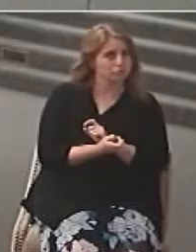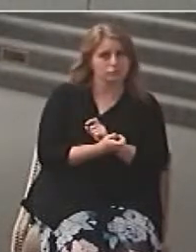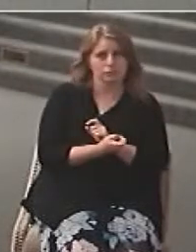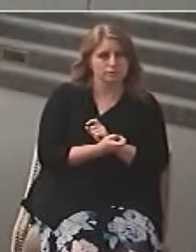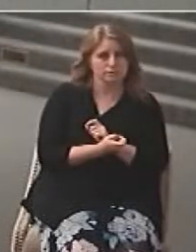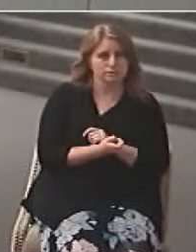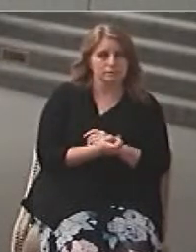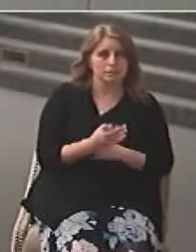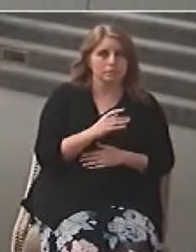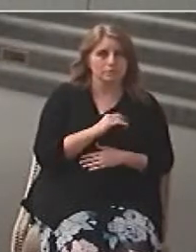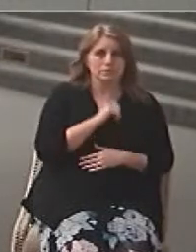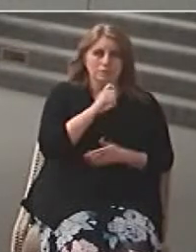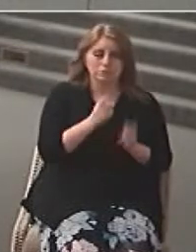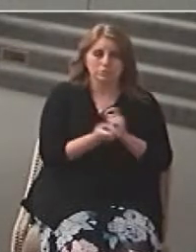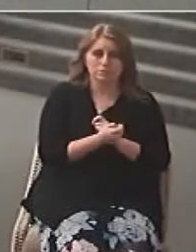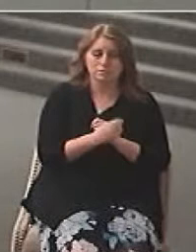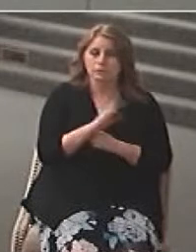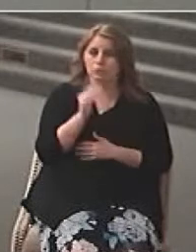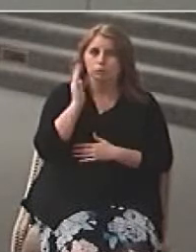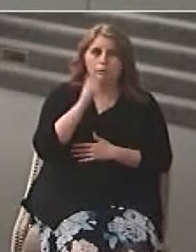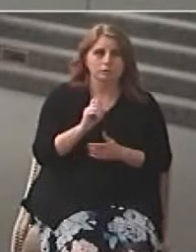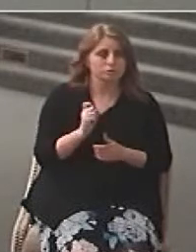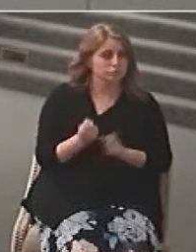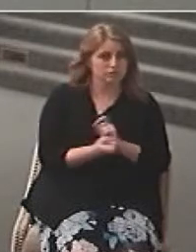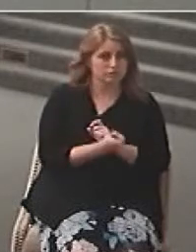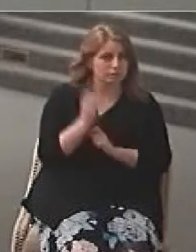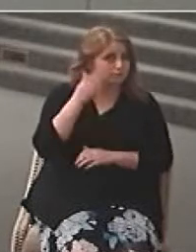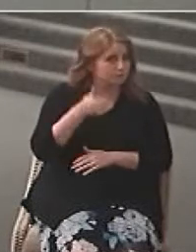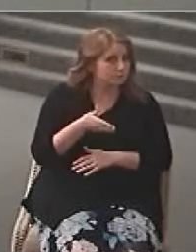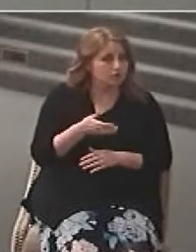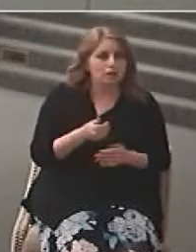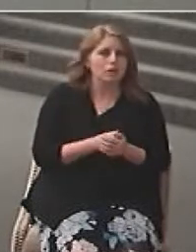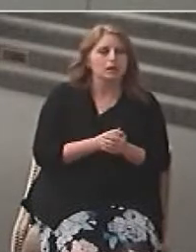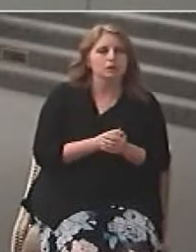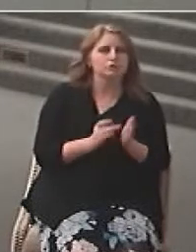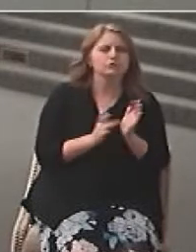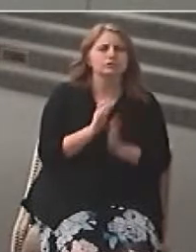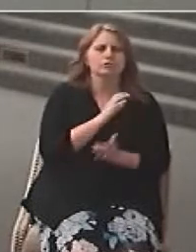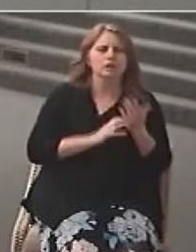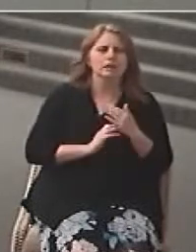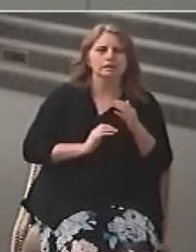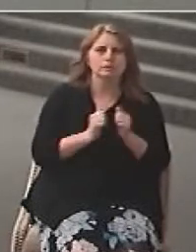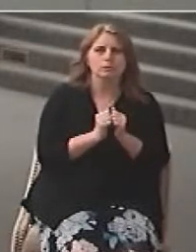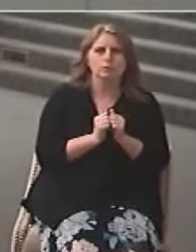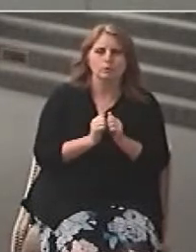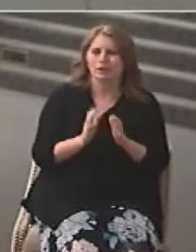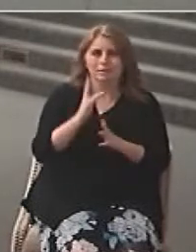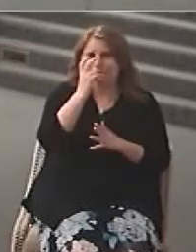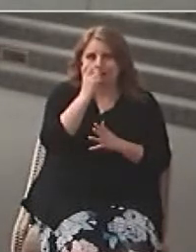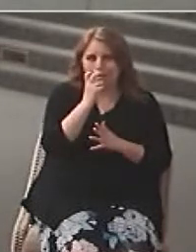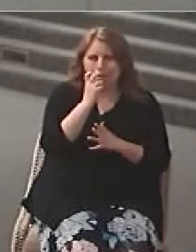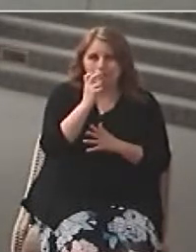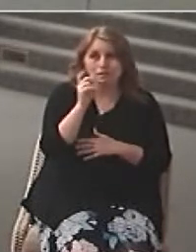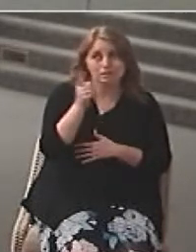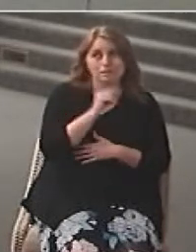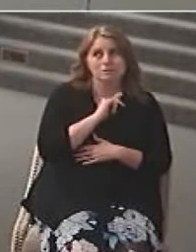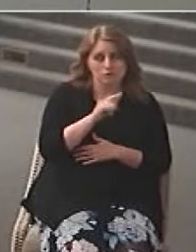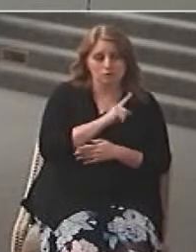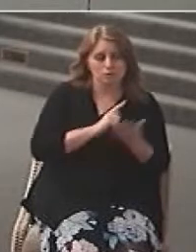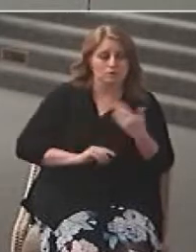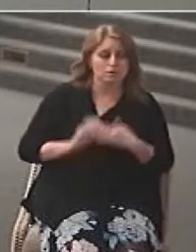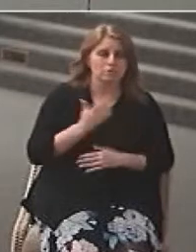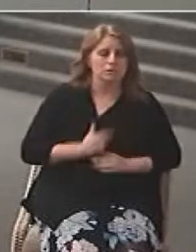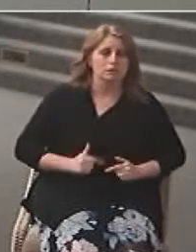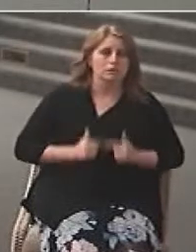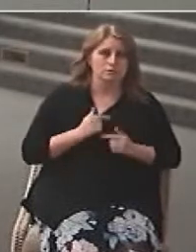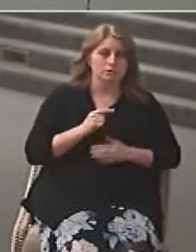It hasn't changed. It never will change. It's not going to change. Jesus Christ is without a doubt the Lord of our lives. And He ought to be the